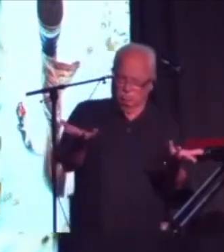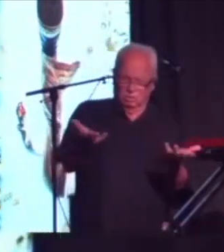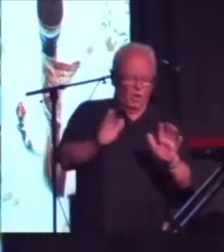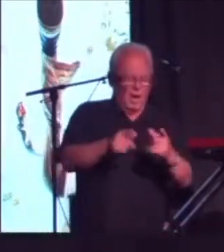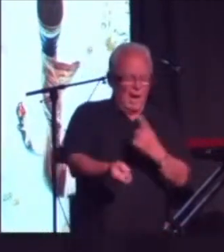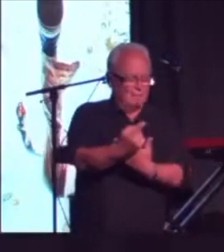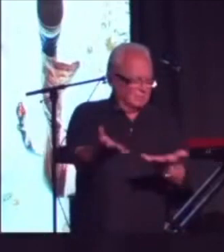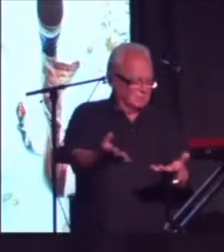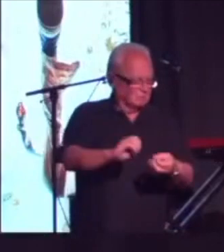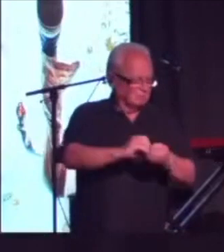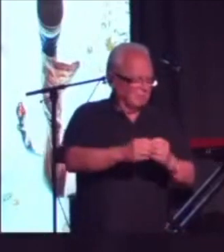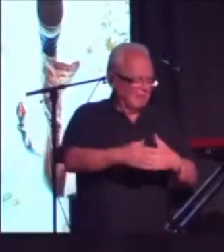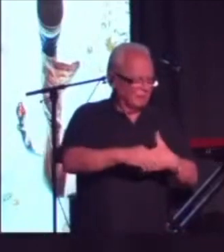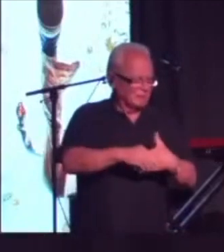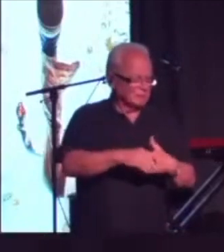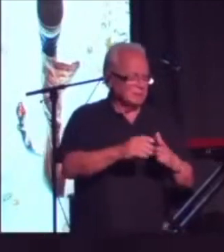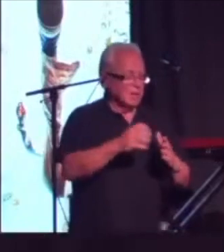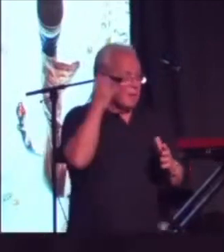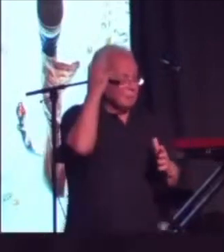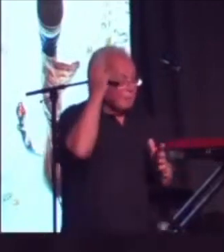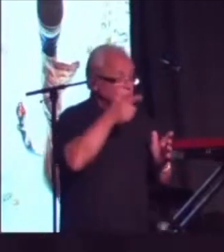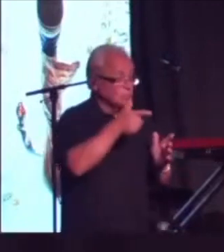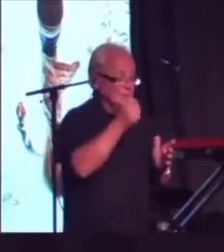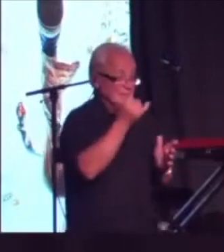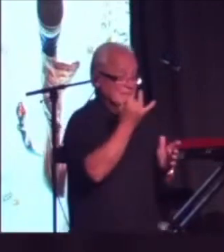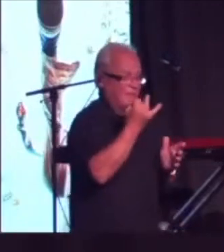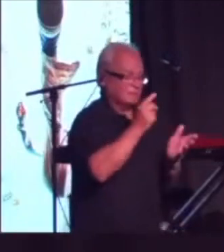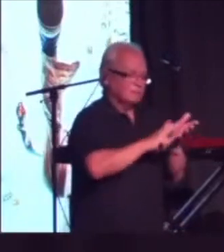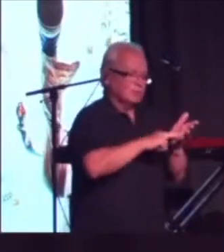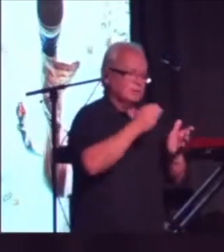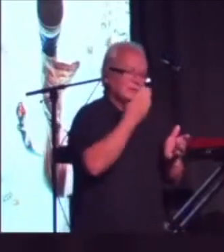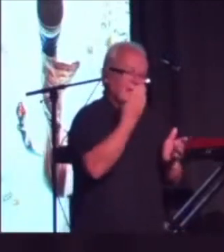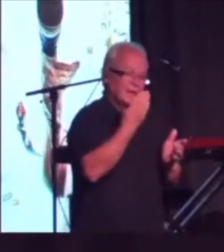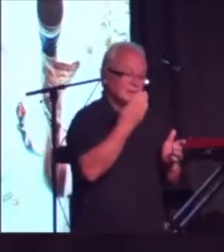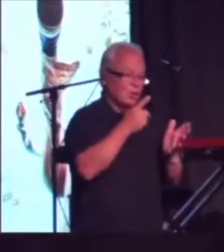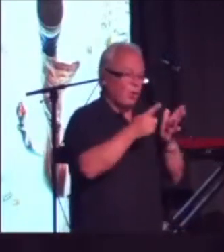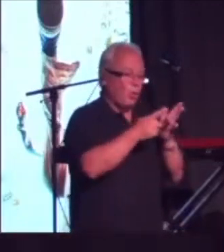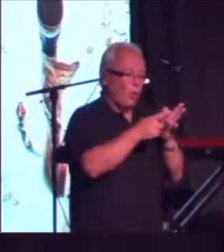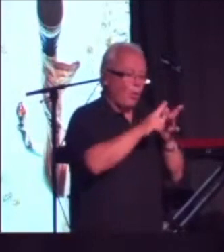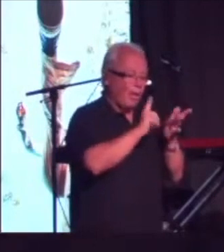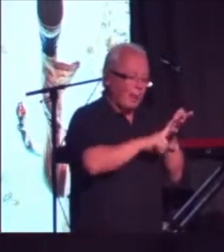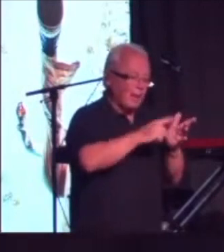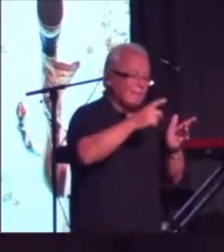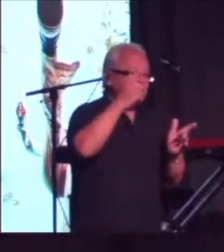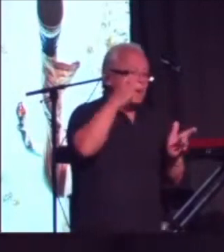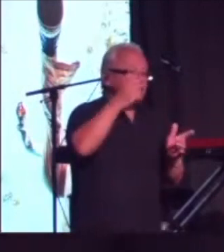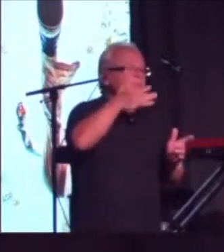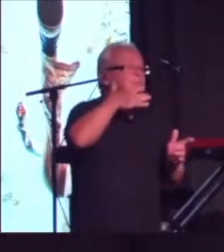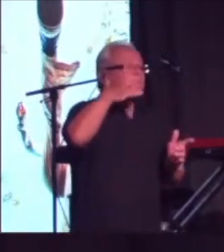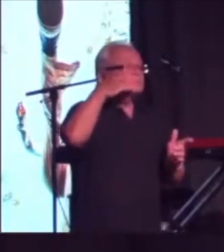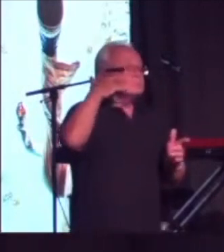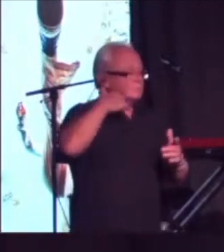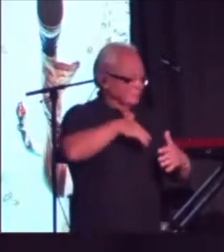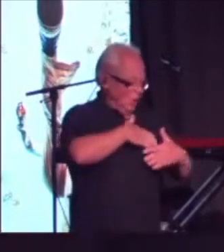happen? Well, Proverbs 27 verse 9 says, oil and perfume make the heart glad, and the